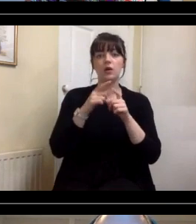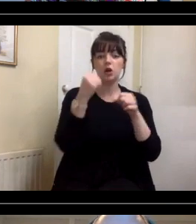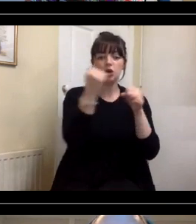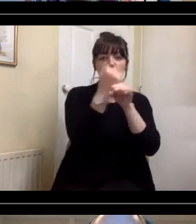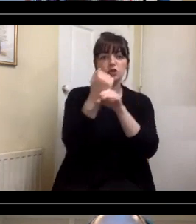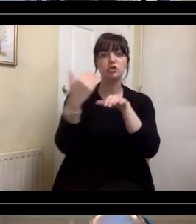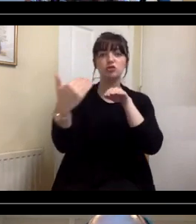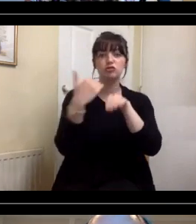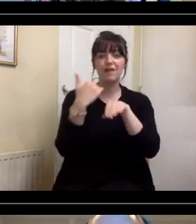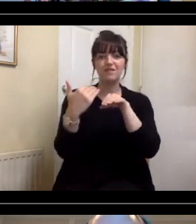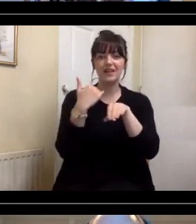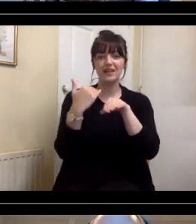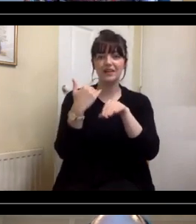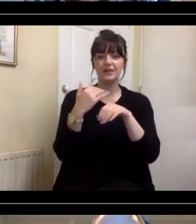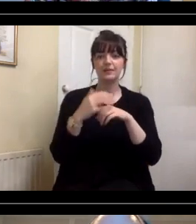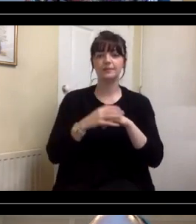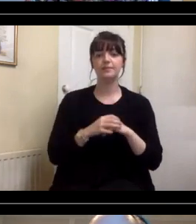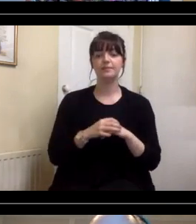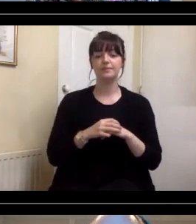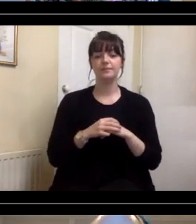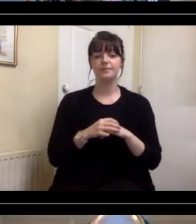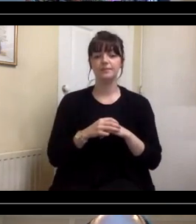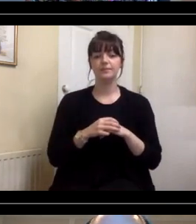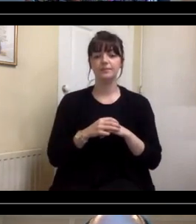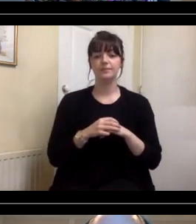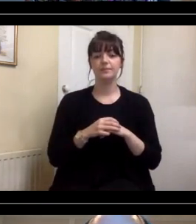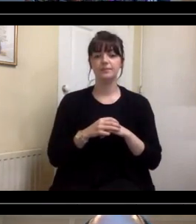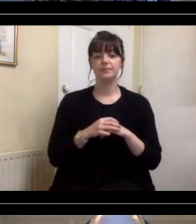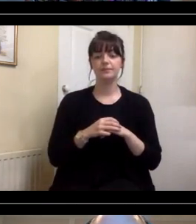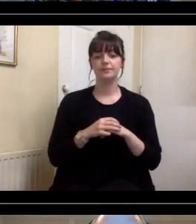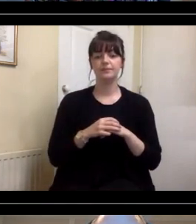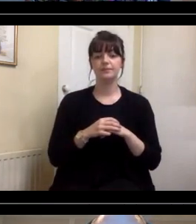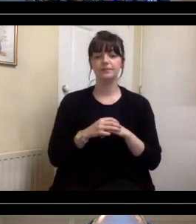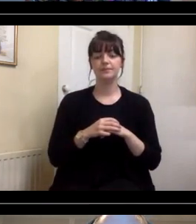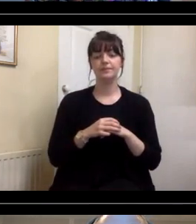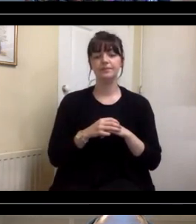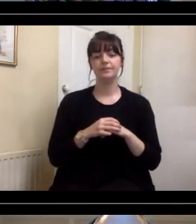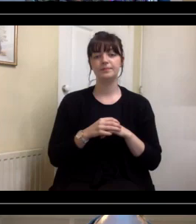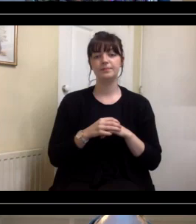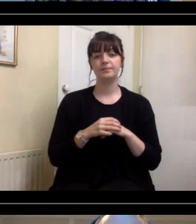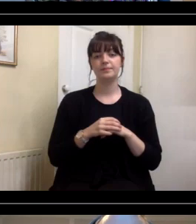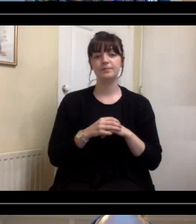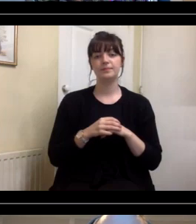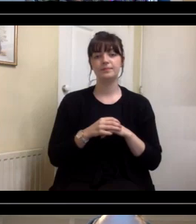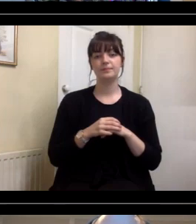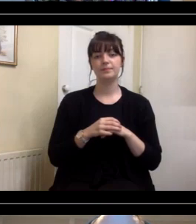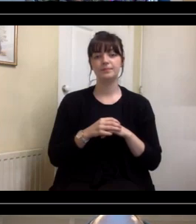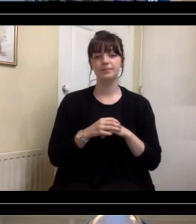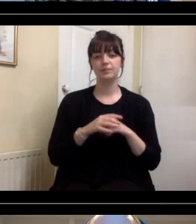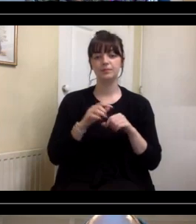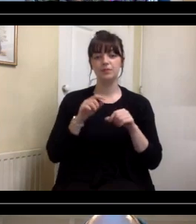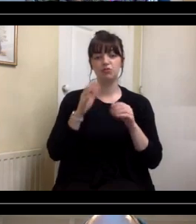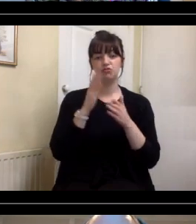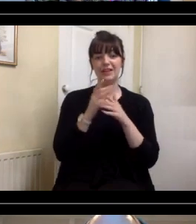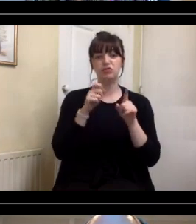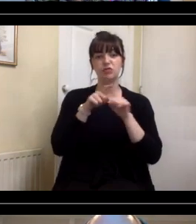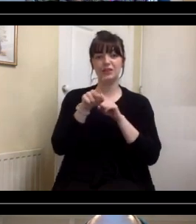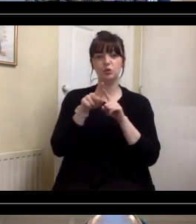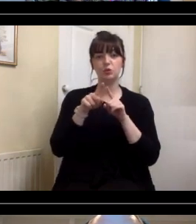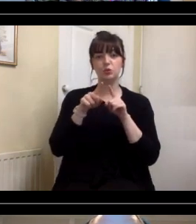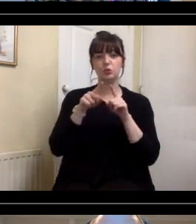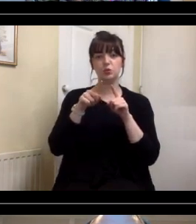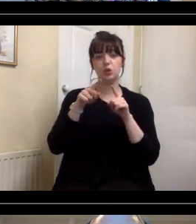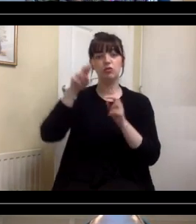using haul routes adjacent to the Lower Thames Crossing corridor to try and minimise traffic on